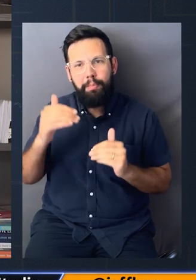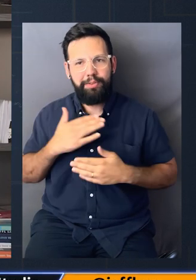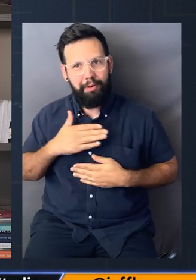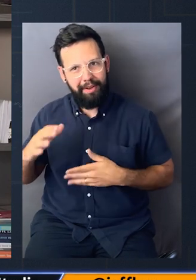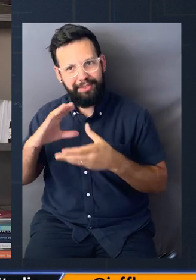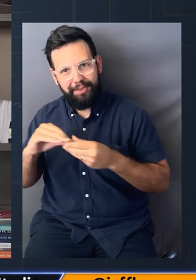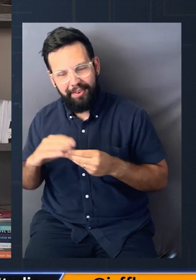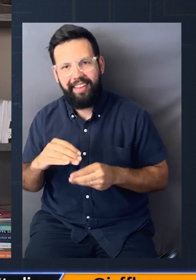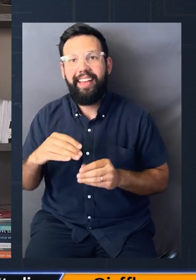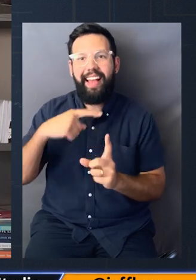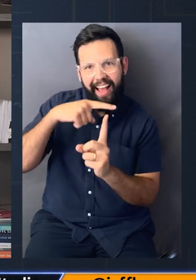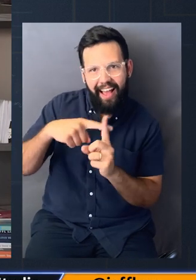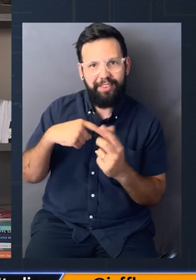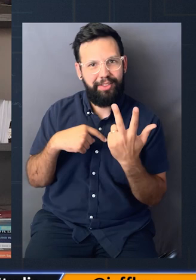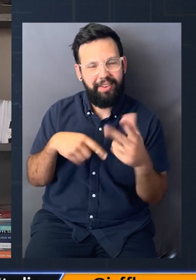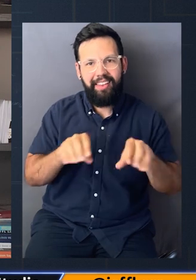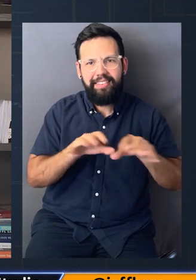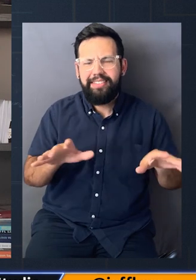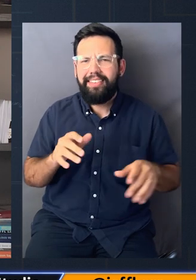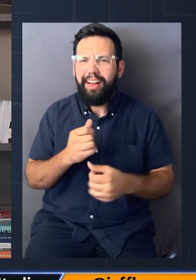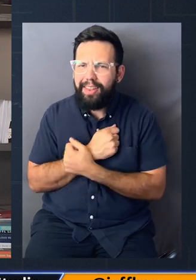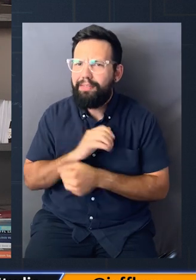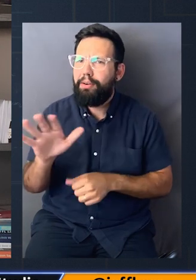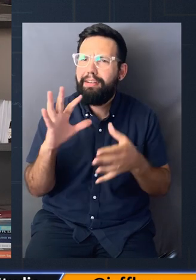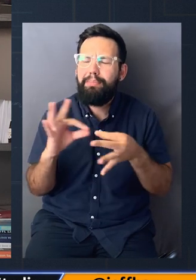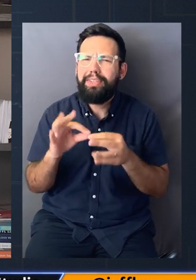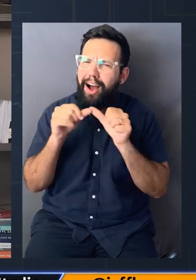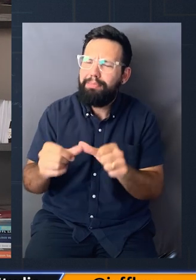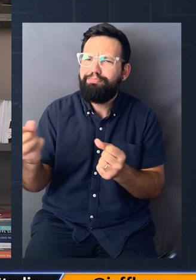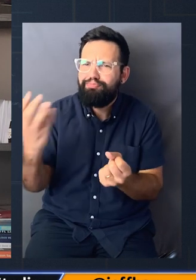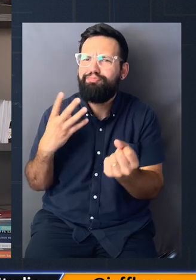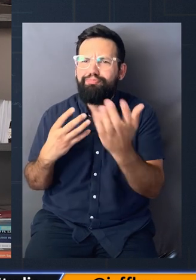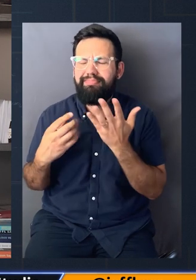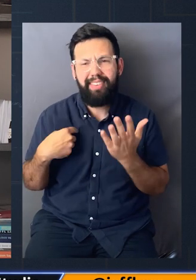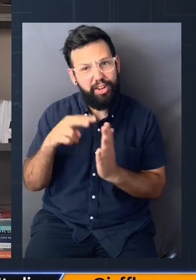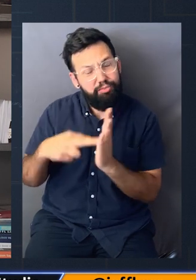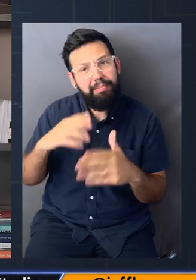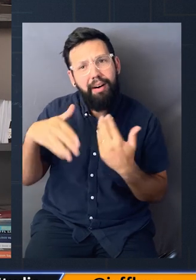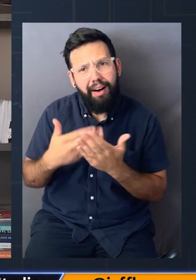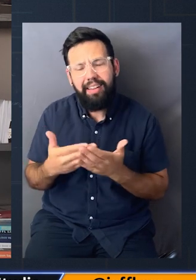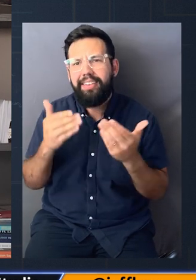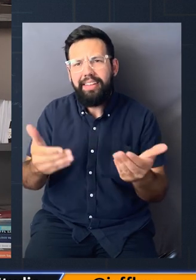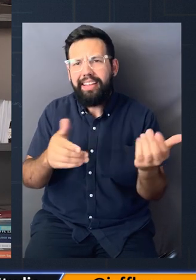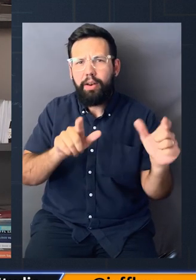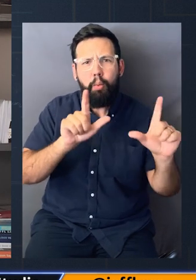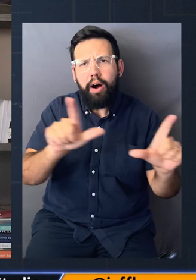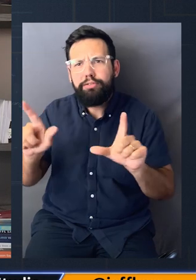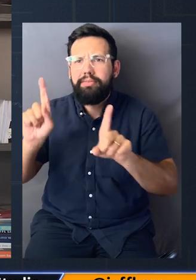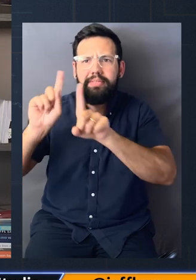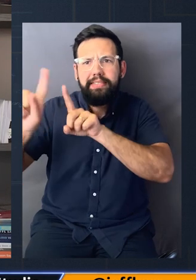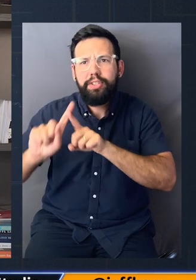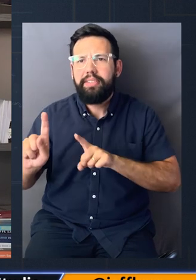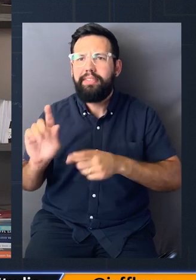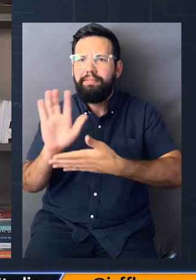week. Really hope you enjoyed my story and the three launches. I love your comments. Always please keep them coming. Read them all. You can click